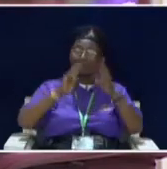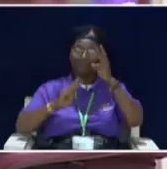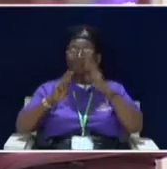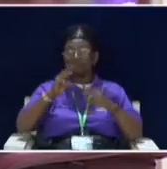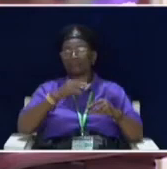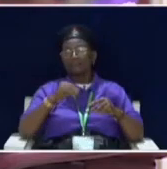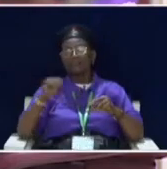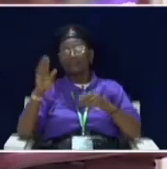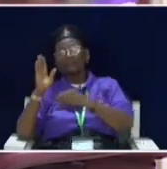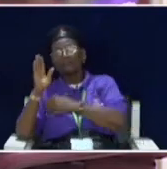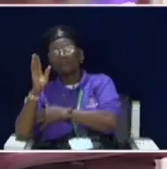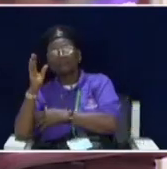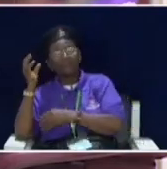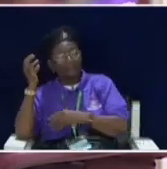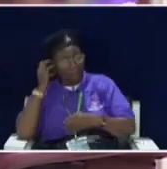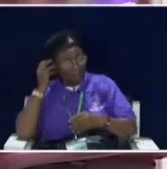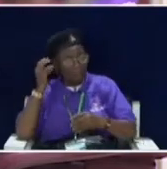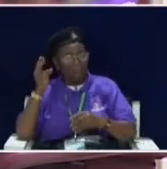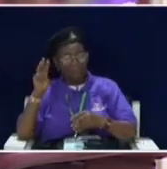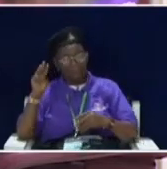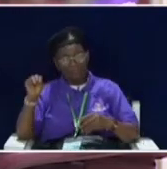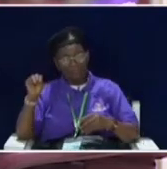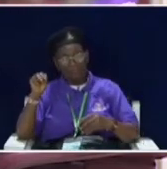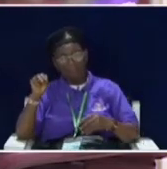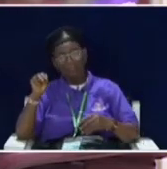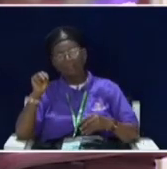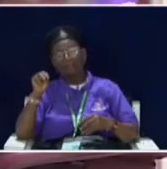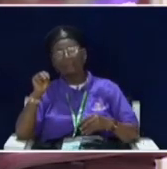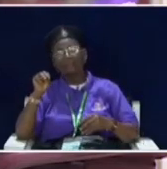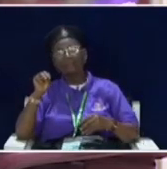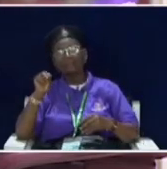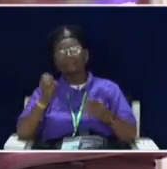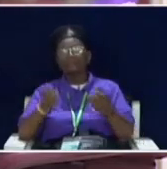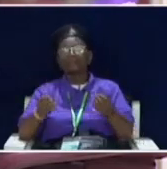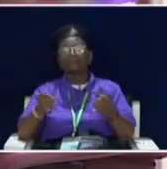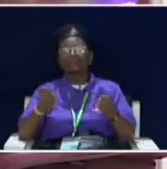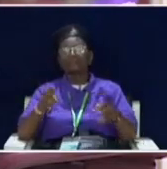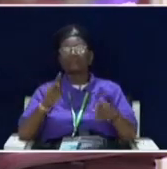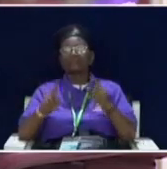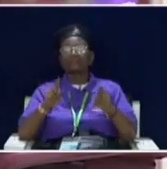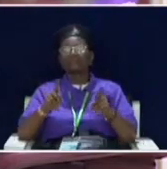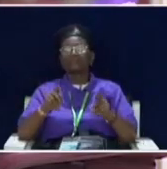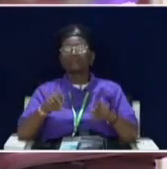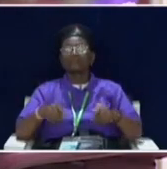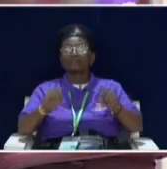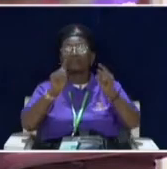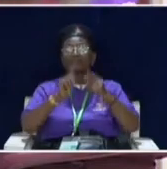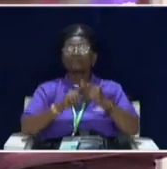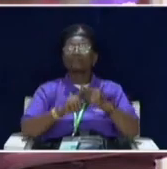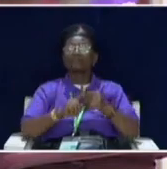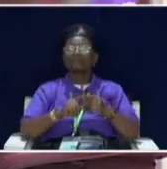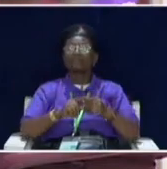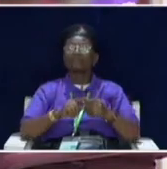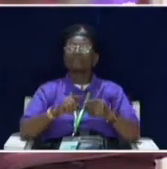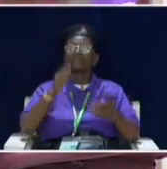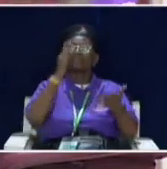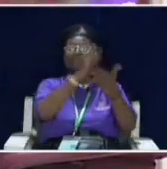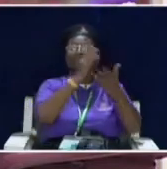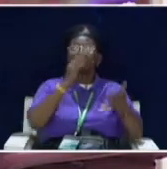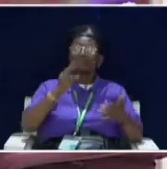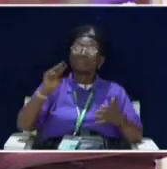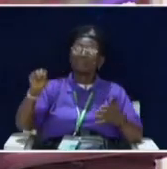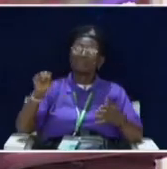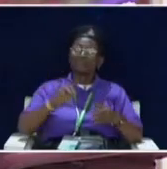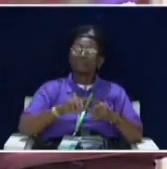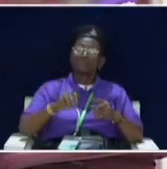heard him. Ọlọ́run sì gbọ́. Several people tried to shut him up. Ọ̀pọ̀lọpọ̀ ènìyàn náà fẹ́ kó panu mọ́. But he kept on crying. Ṣùgbọ́n